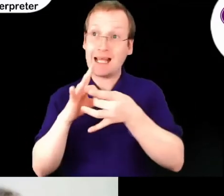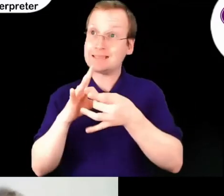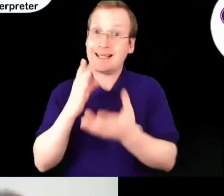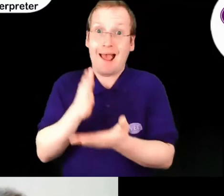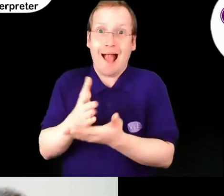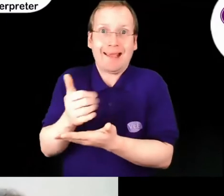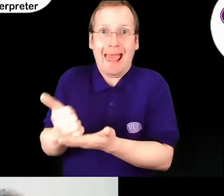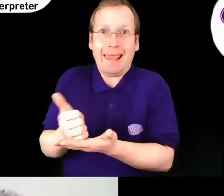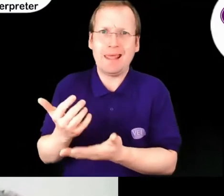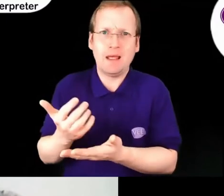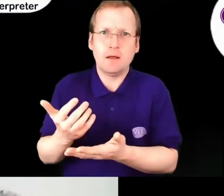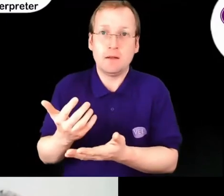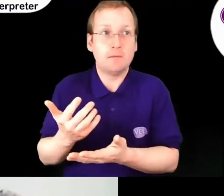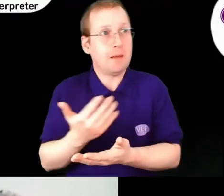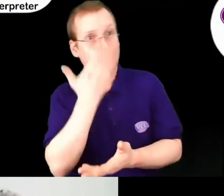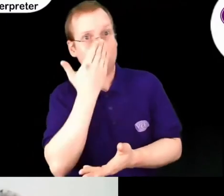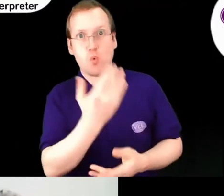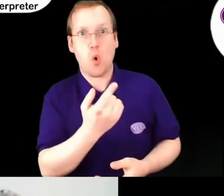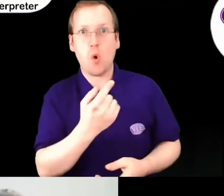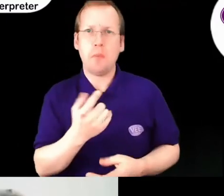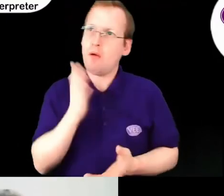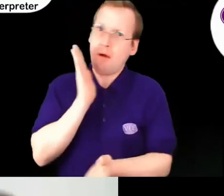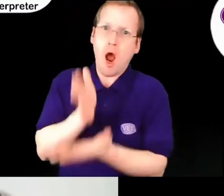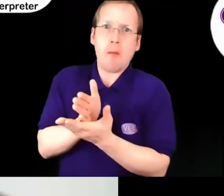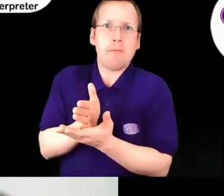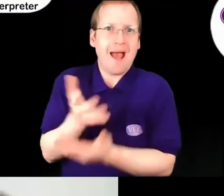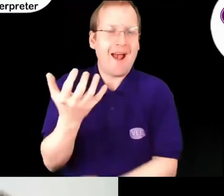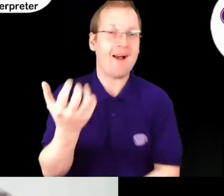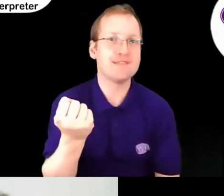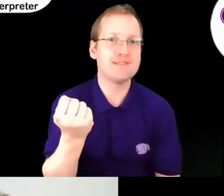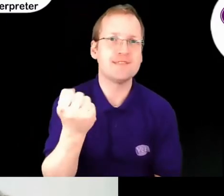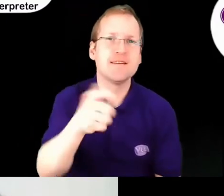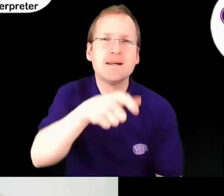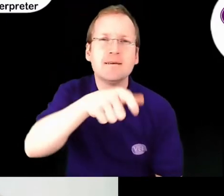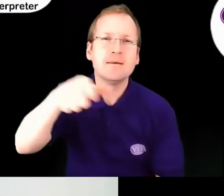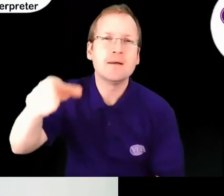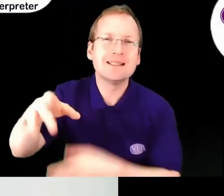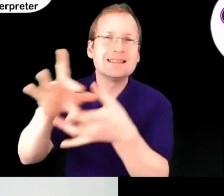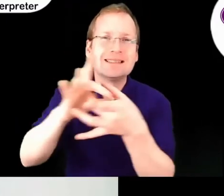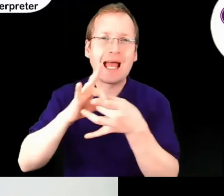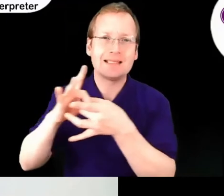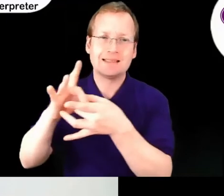if you don't know that. So that was it. That was, now, how did I feel?